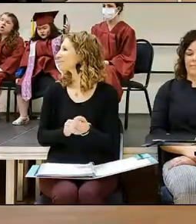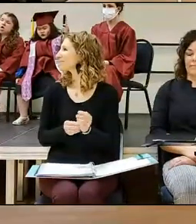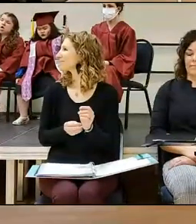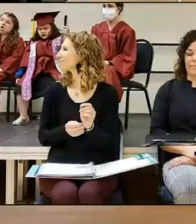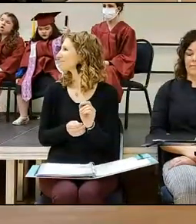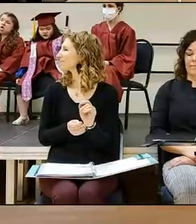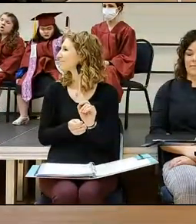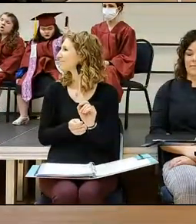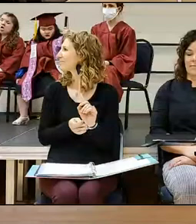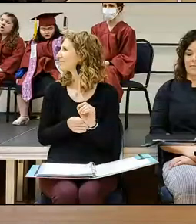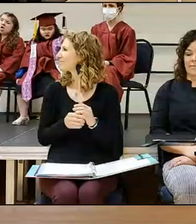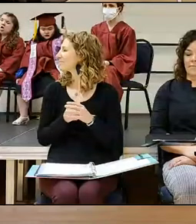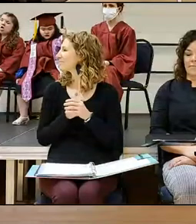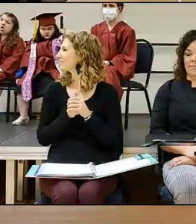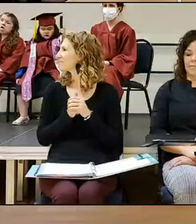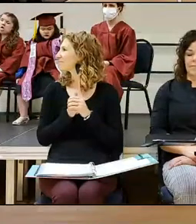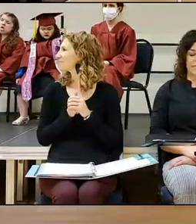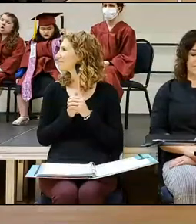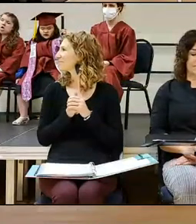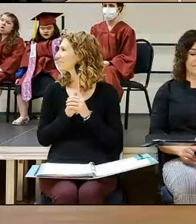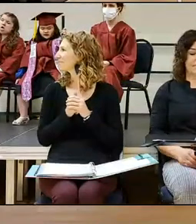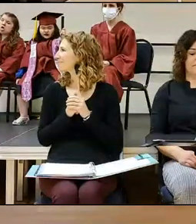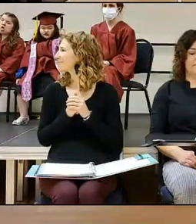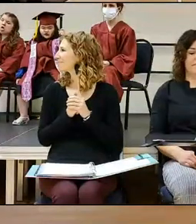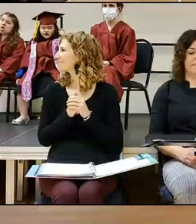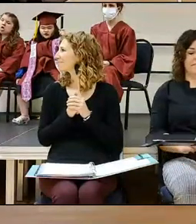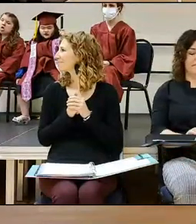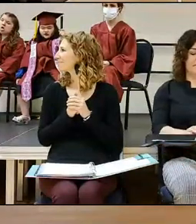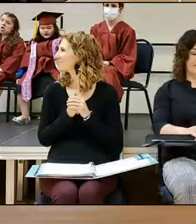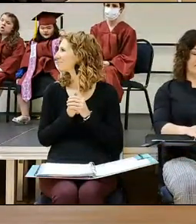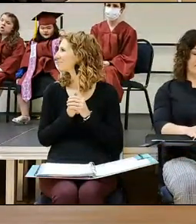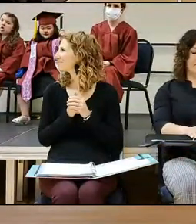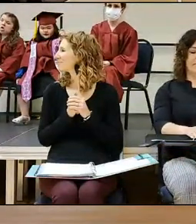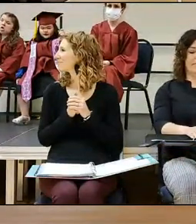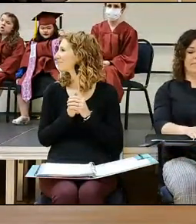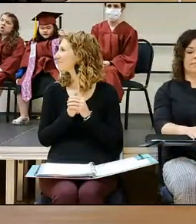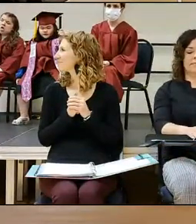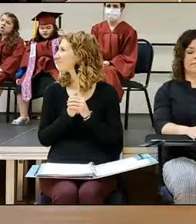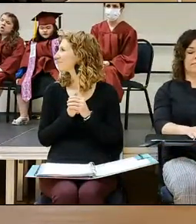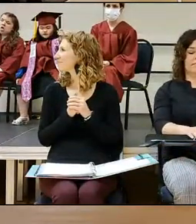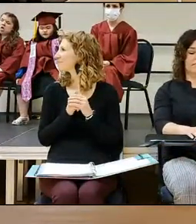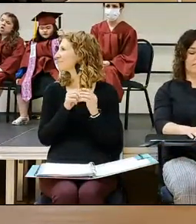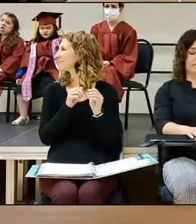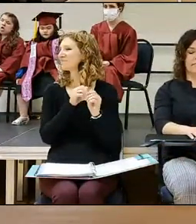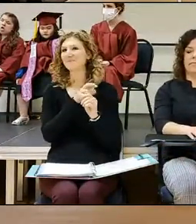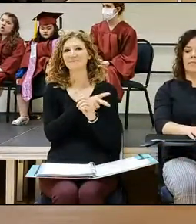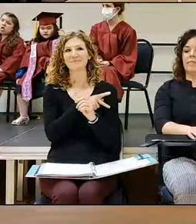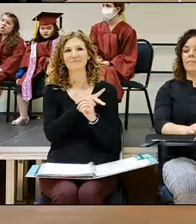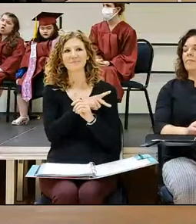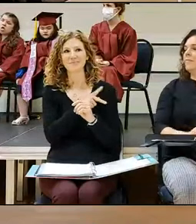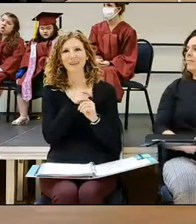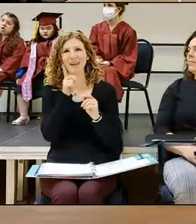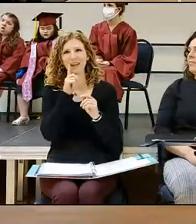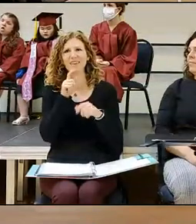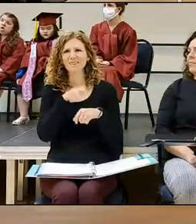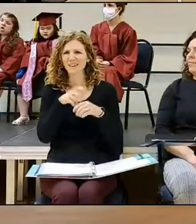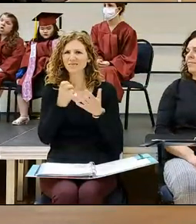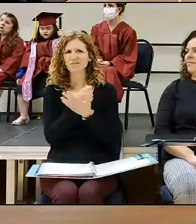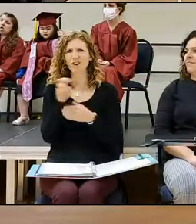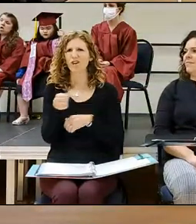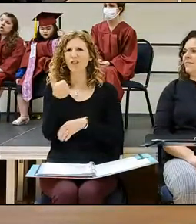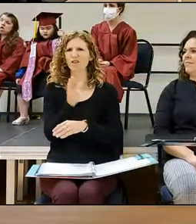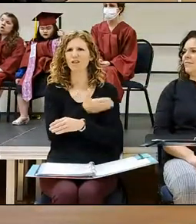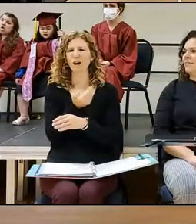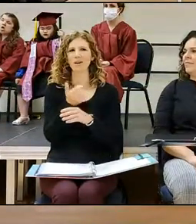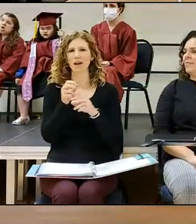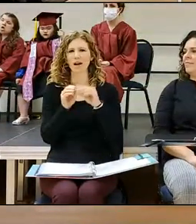the stage. And Jennifer has the microphone by the piano. I think it's time for another song, and I